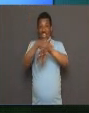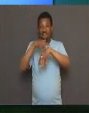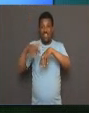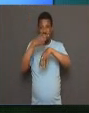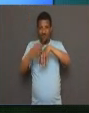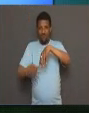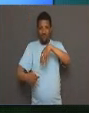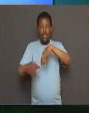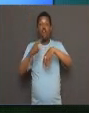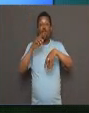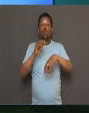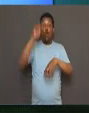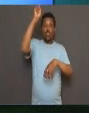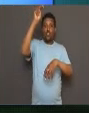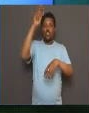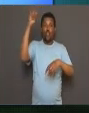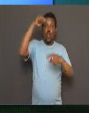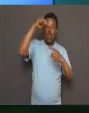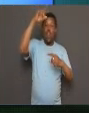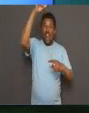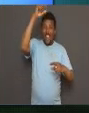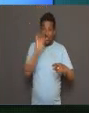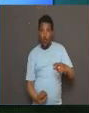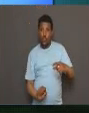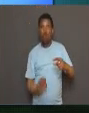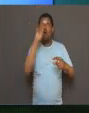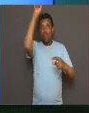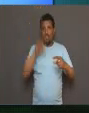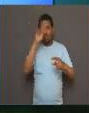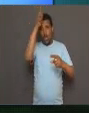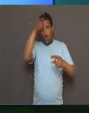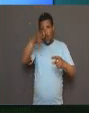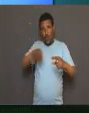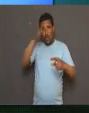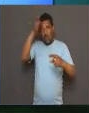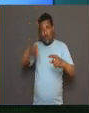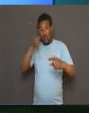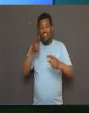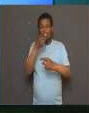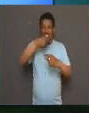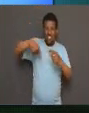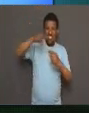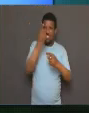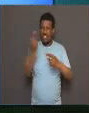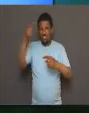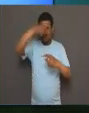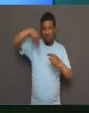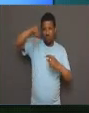the North Pole to the South Pole. Each meridian